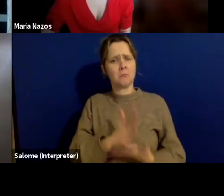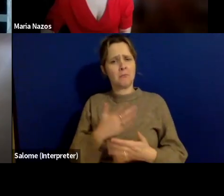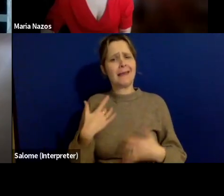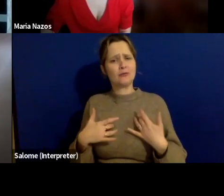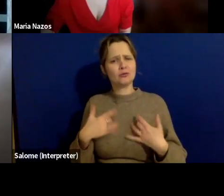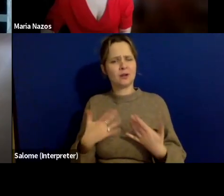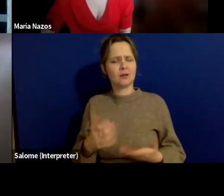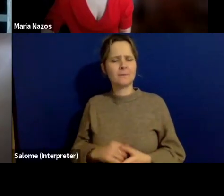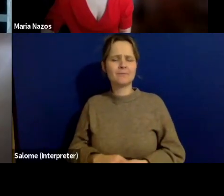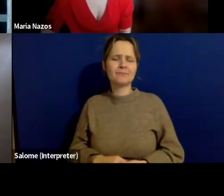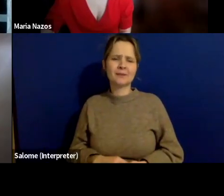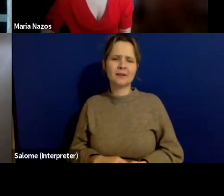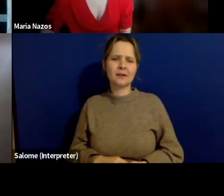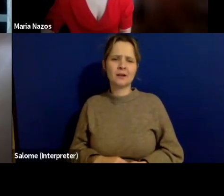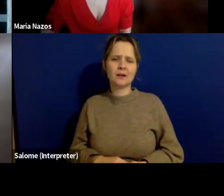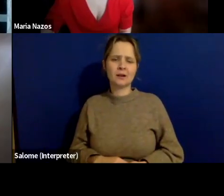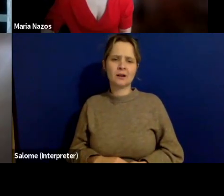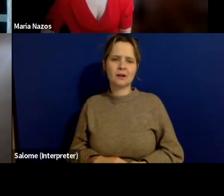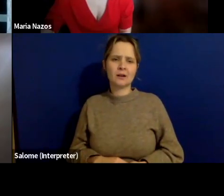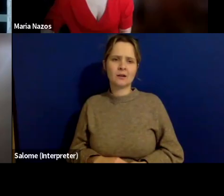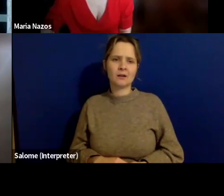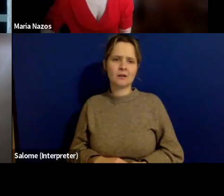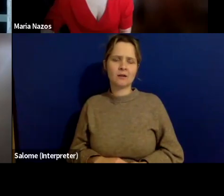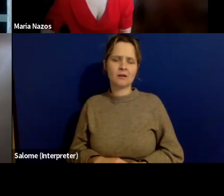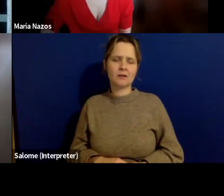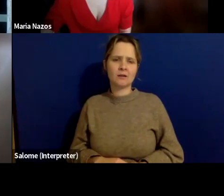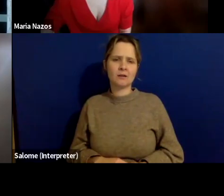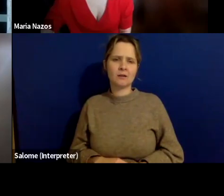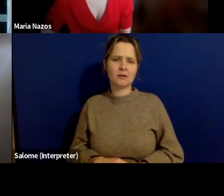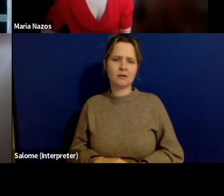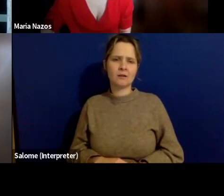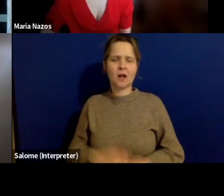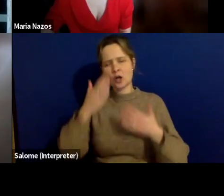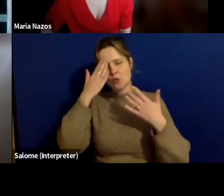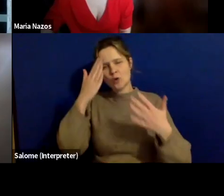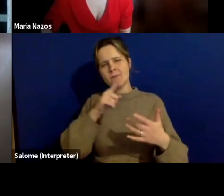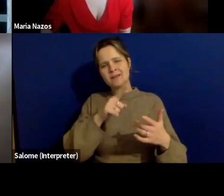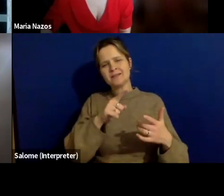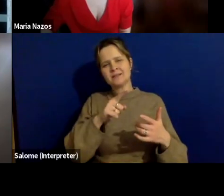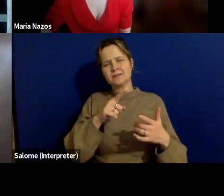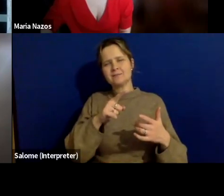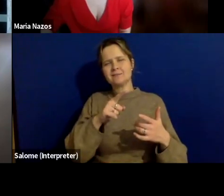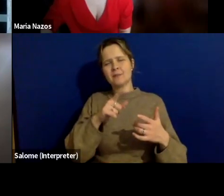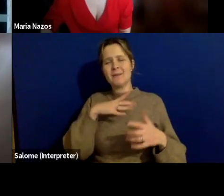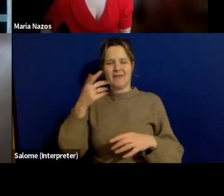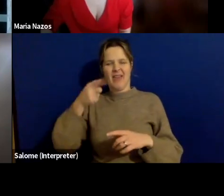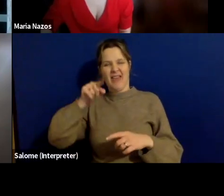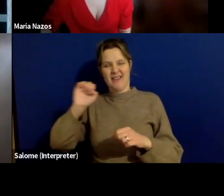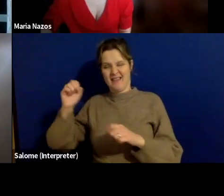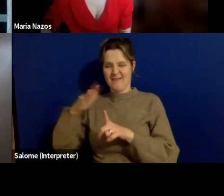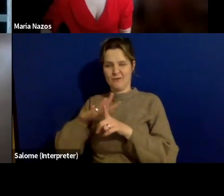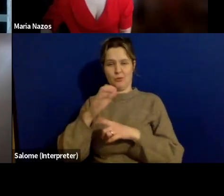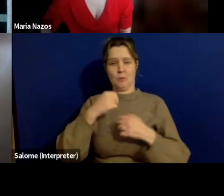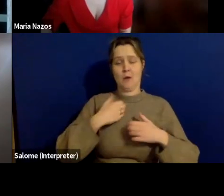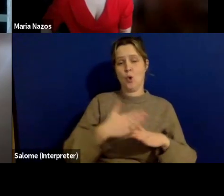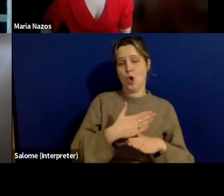I don't know if this rhythm sort of has been somehow transmitted into my work. I don't know. In